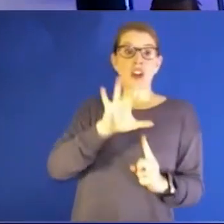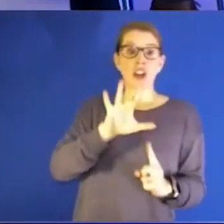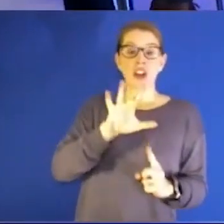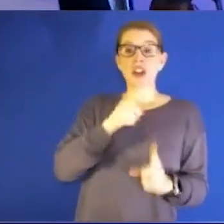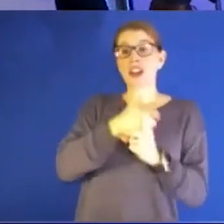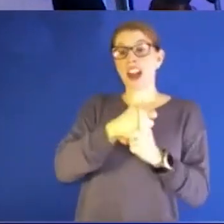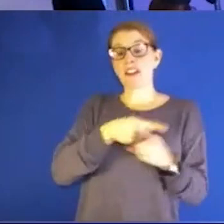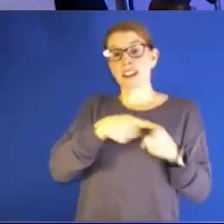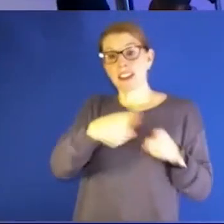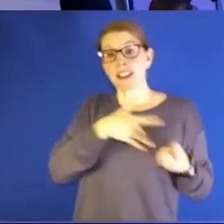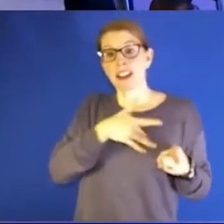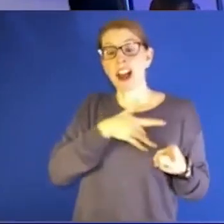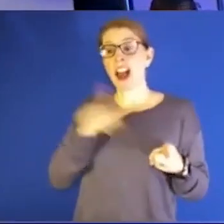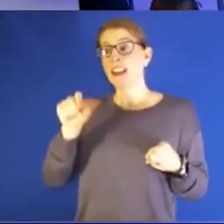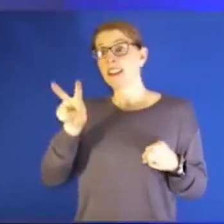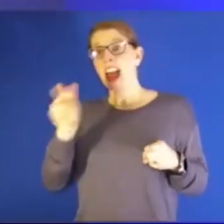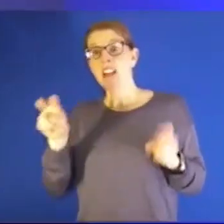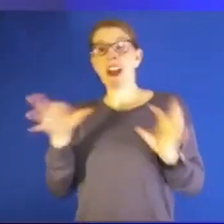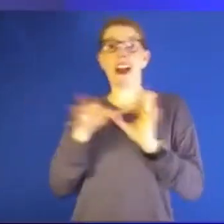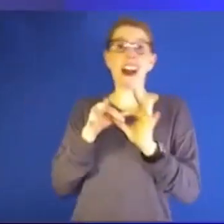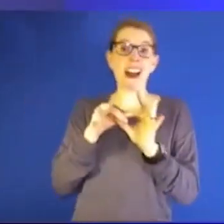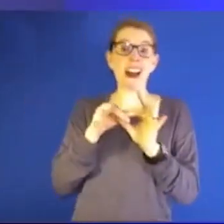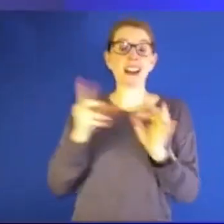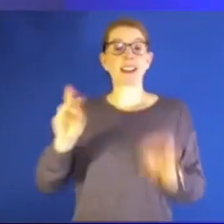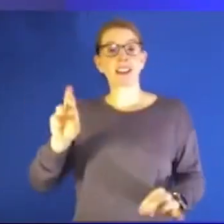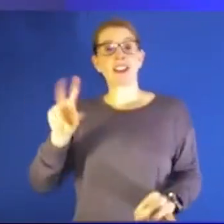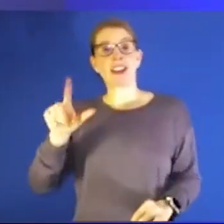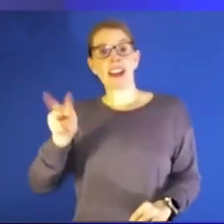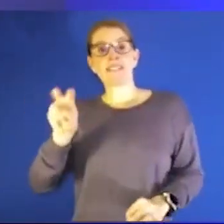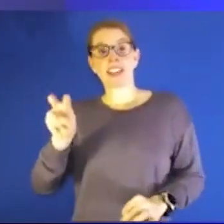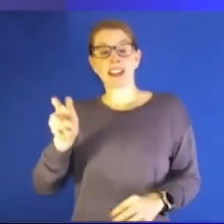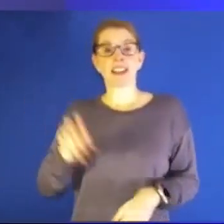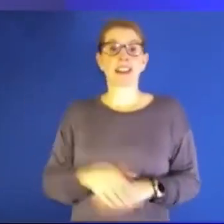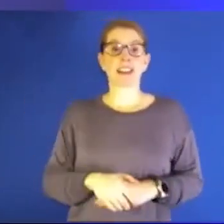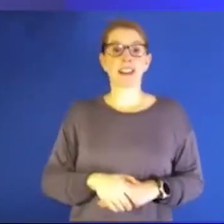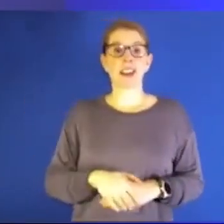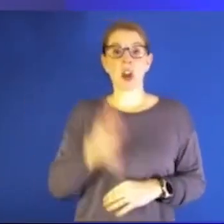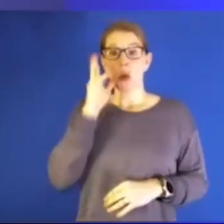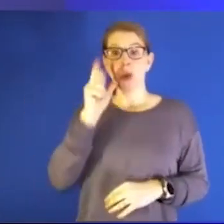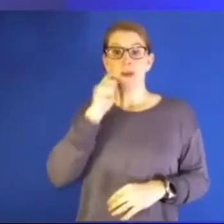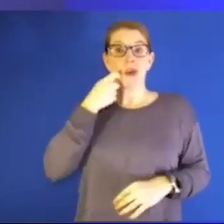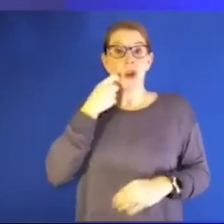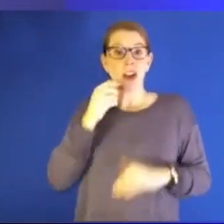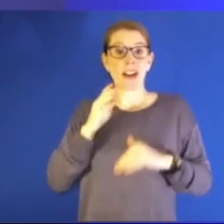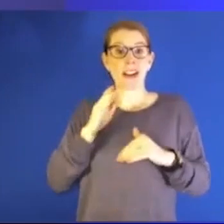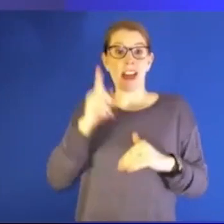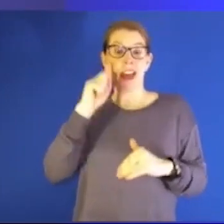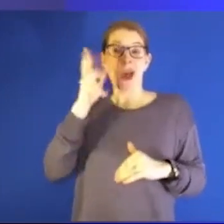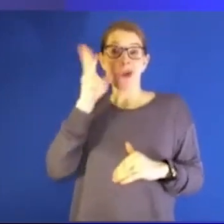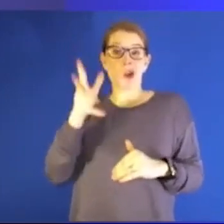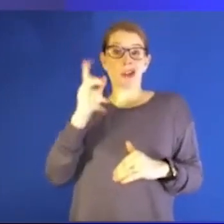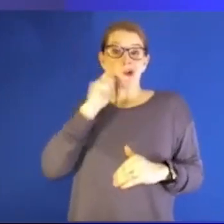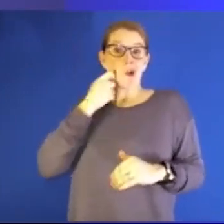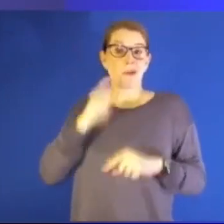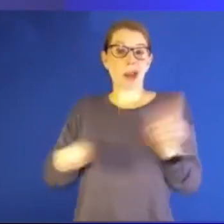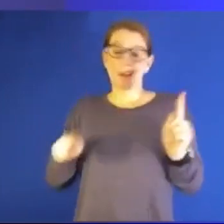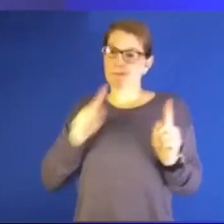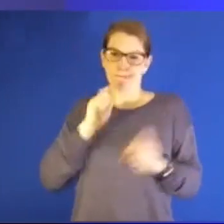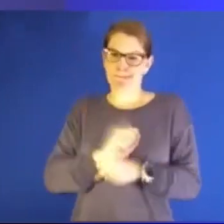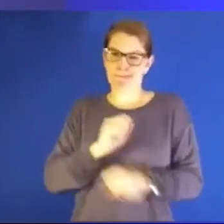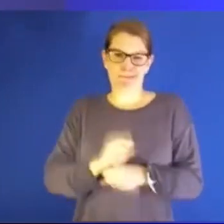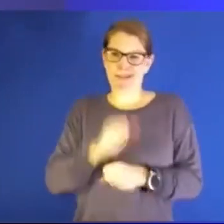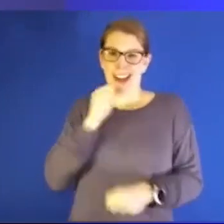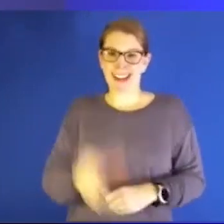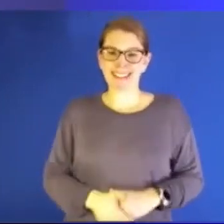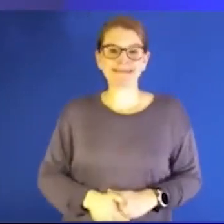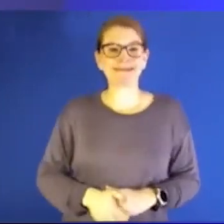People must make the connection, right? Yes, all the time. Thought it'd be a lot cooler than it really is. Right. It's really a little goofy, but yeah, all the